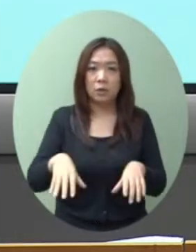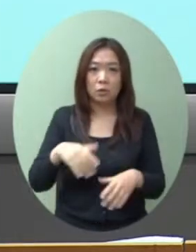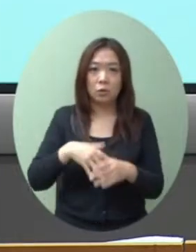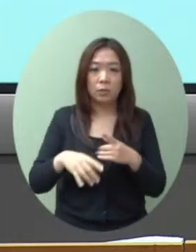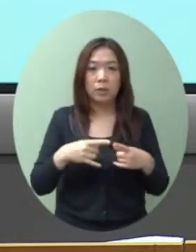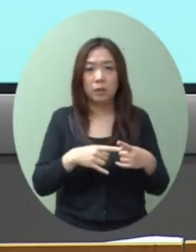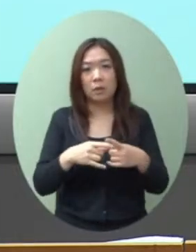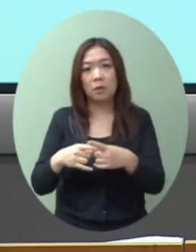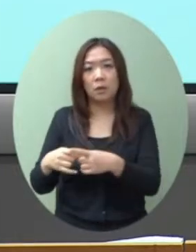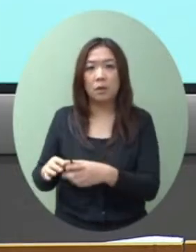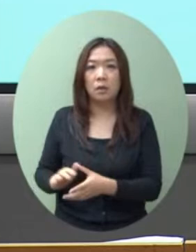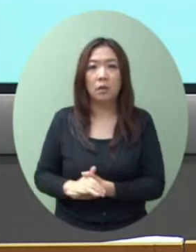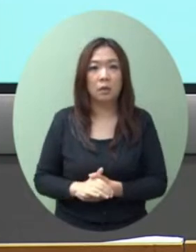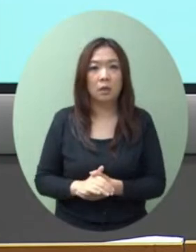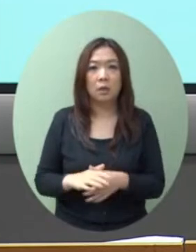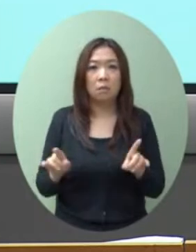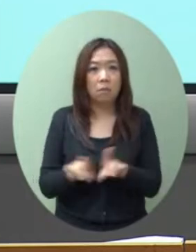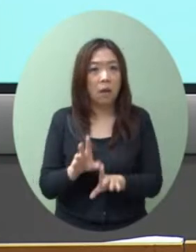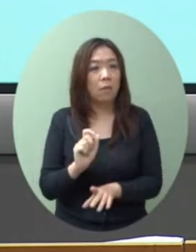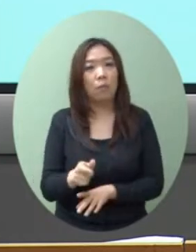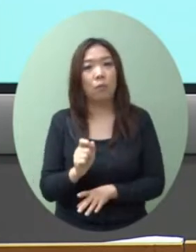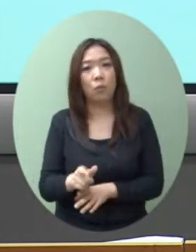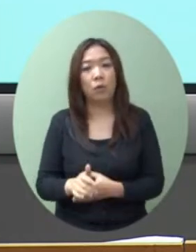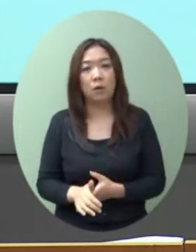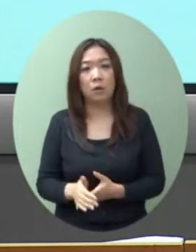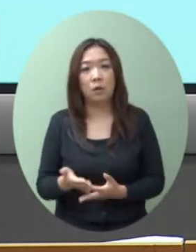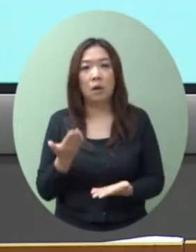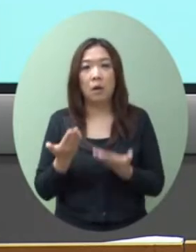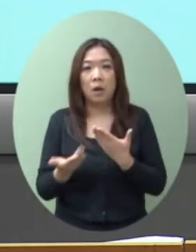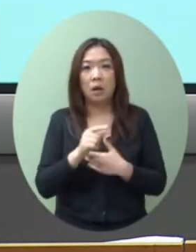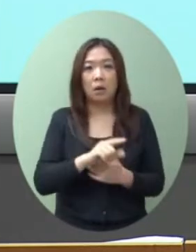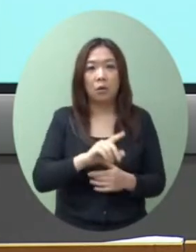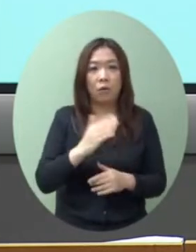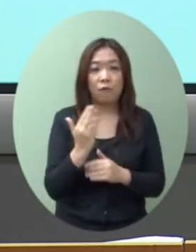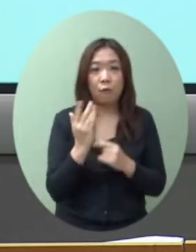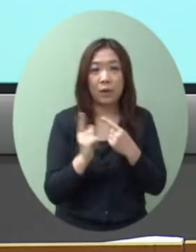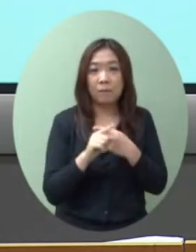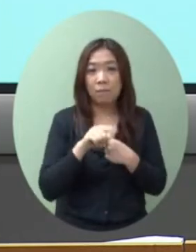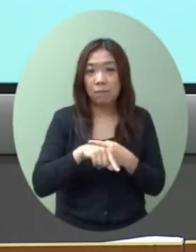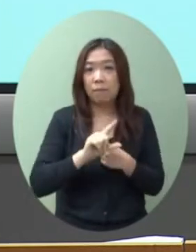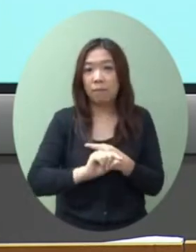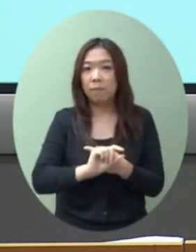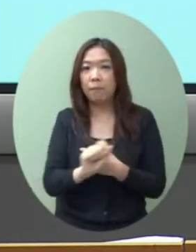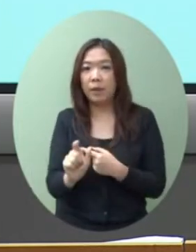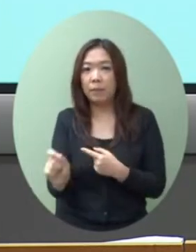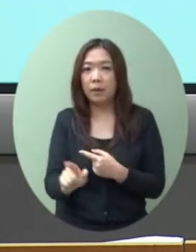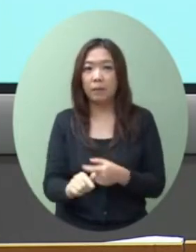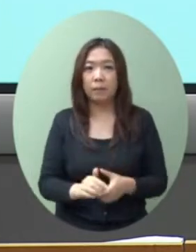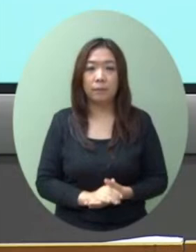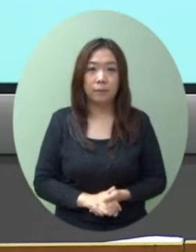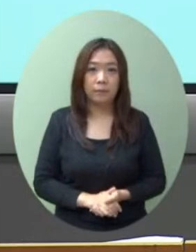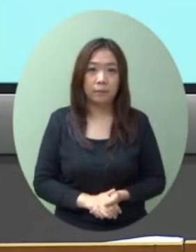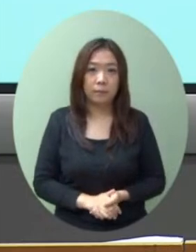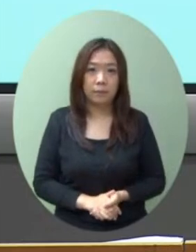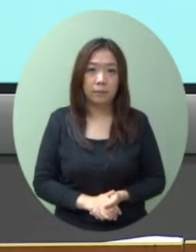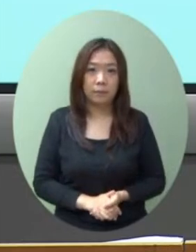properly. So the risk they pose is actually a little bit lower than